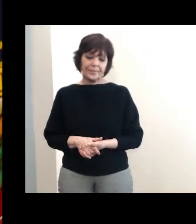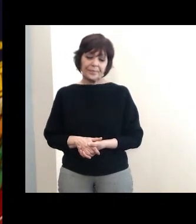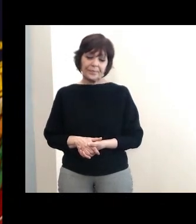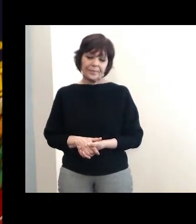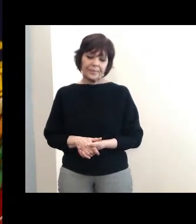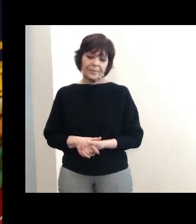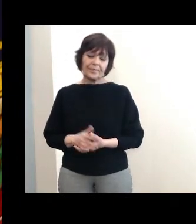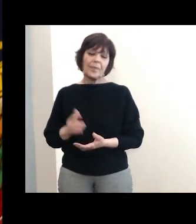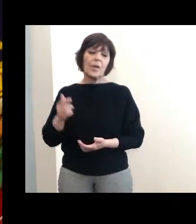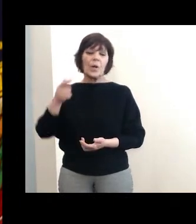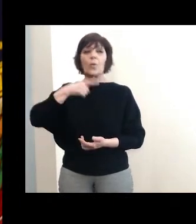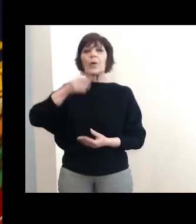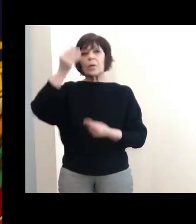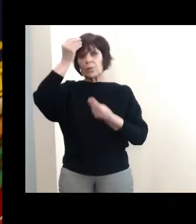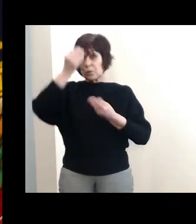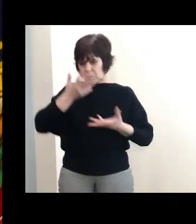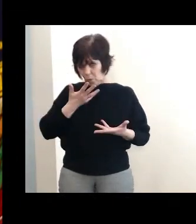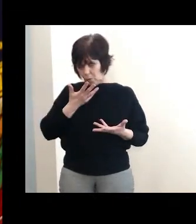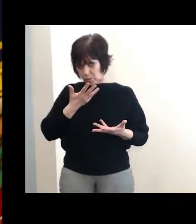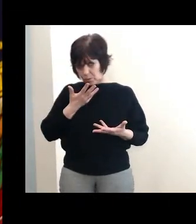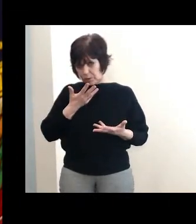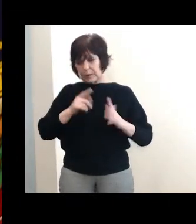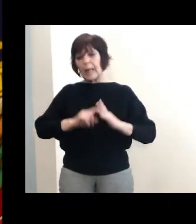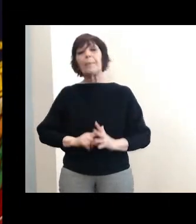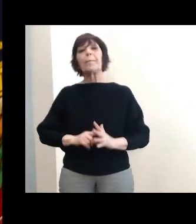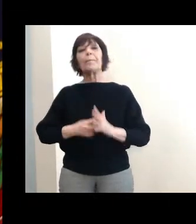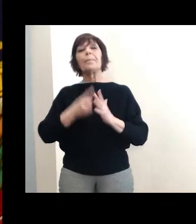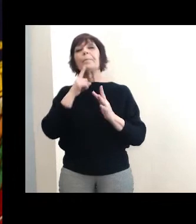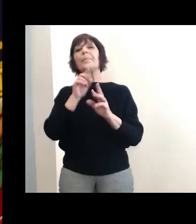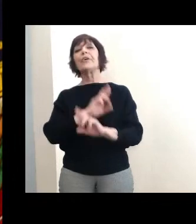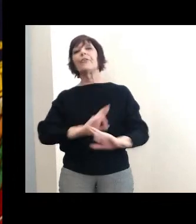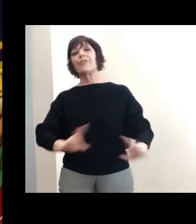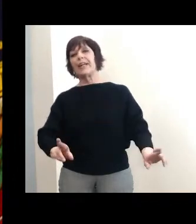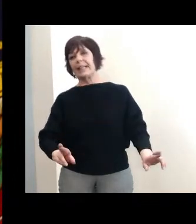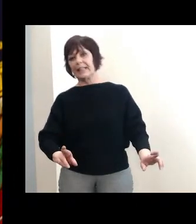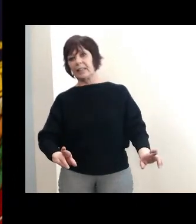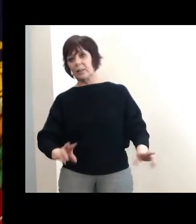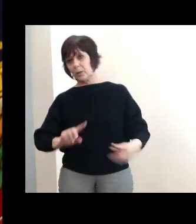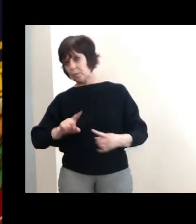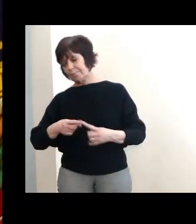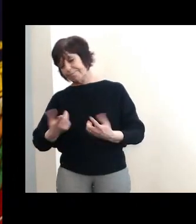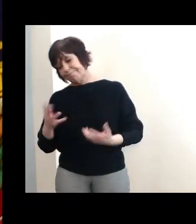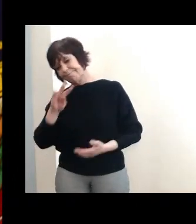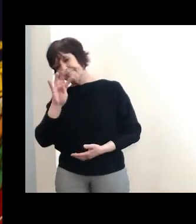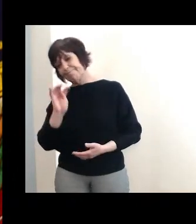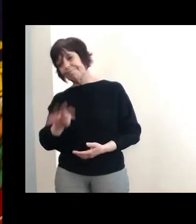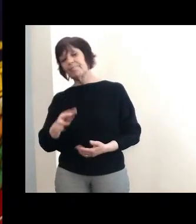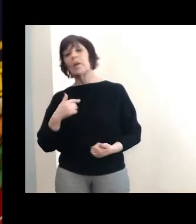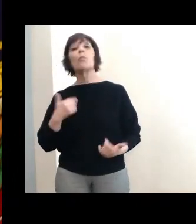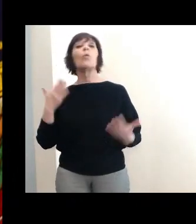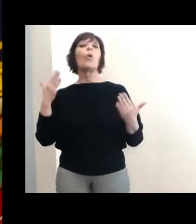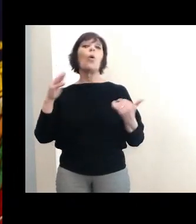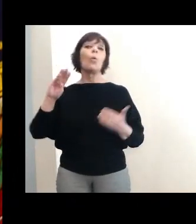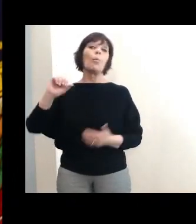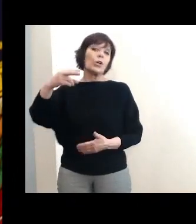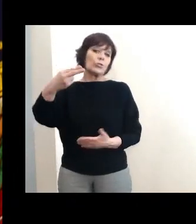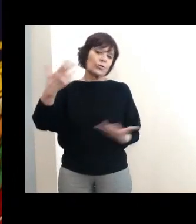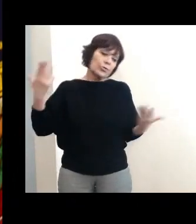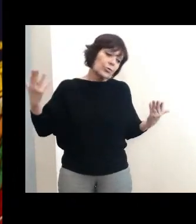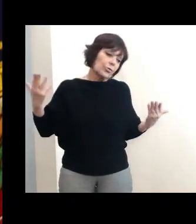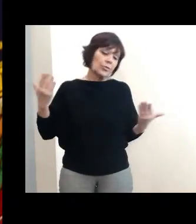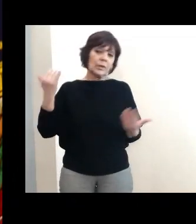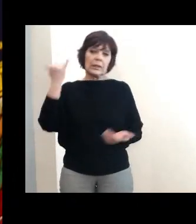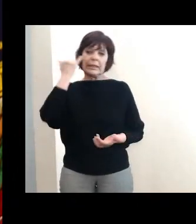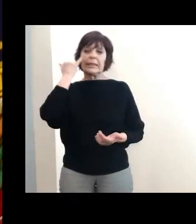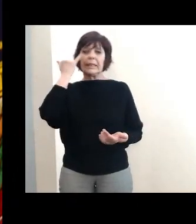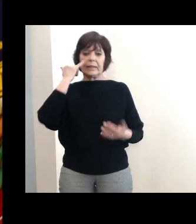available. We were told to begin preparations. I'm hopeful it'll be open in March. If the